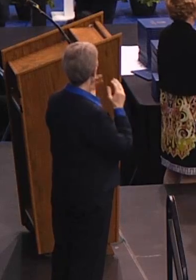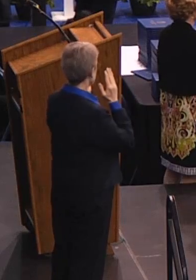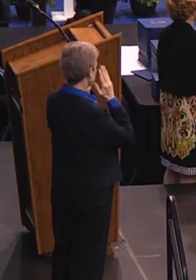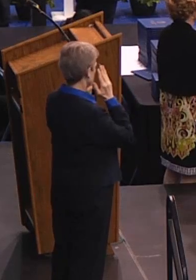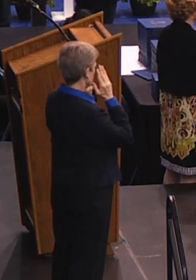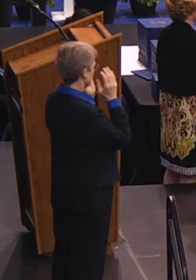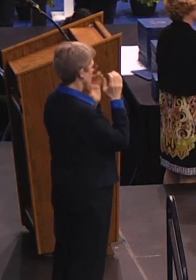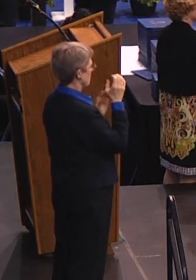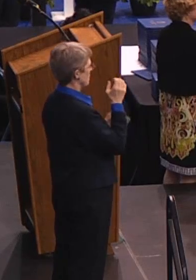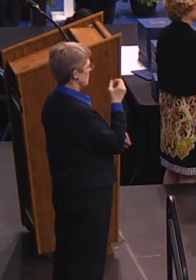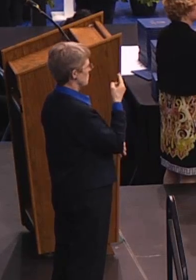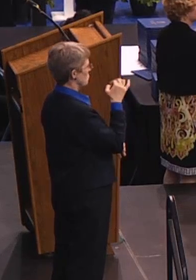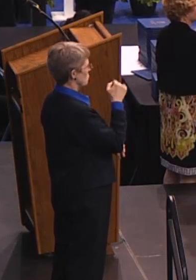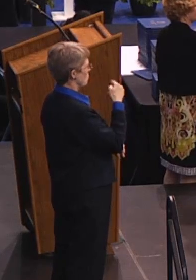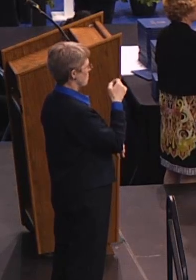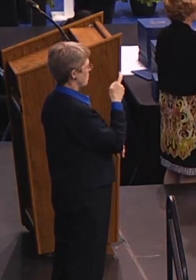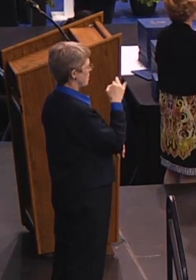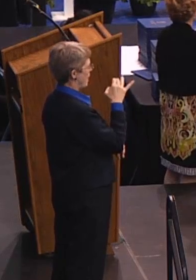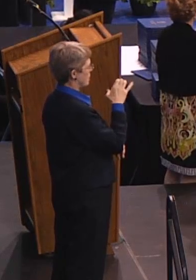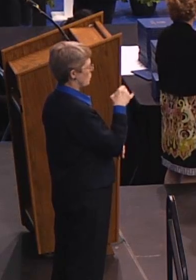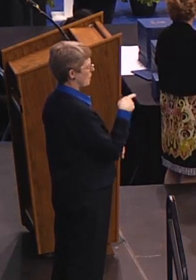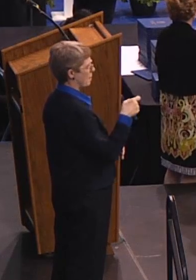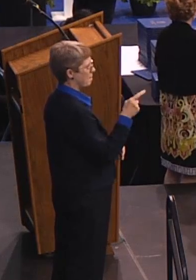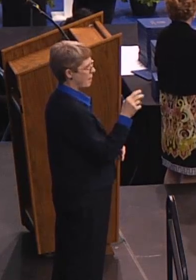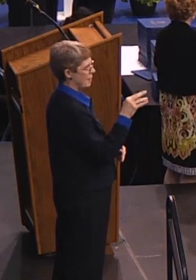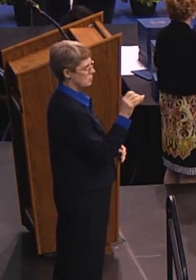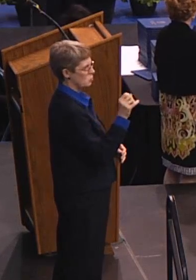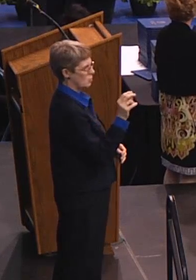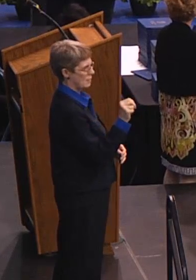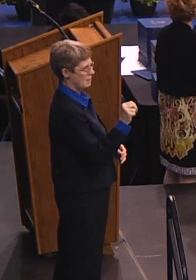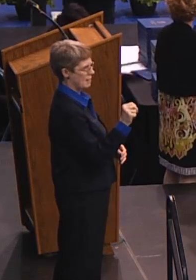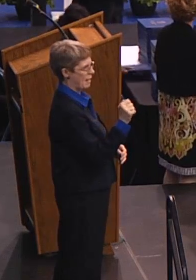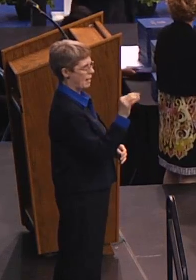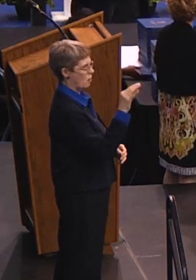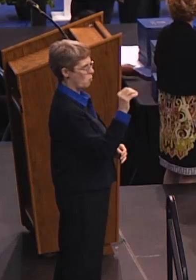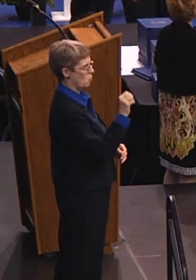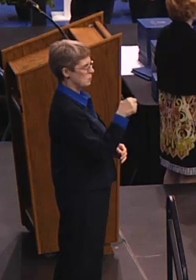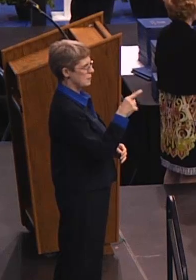Sir Patrick Xavier Patterson, Aerospace Technology.